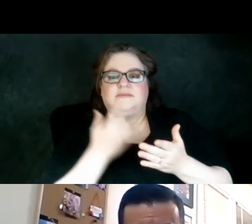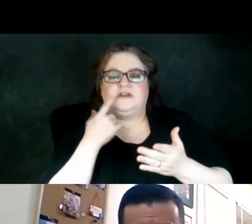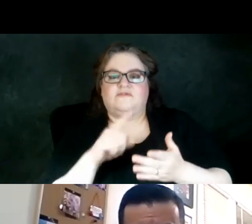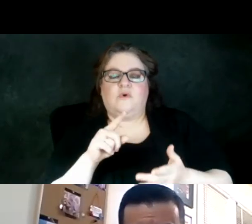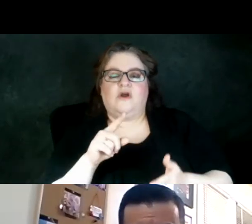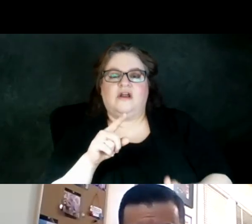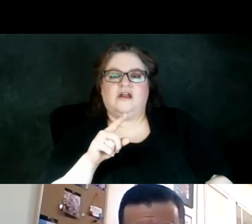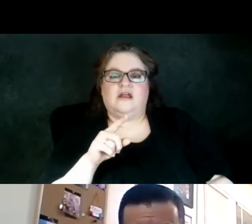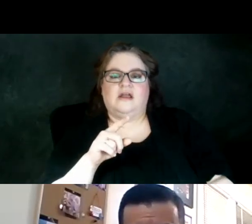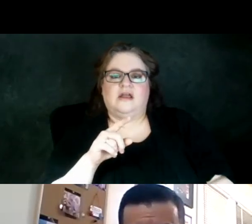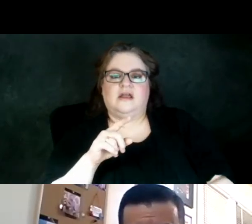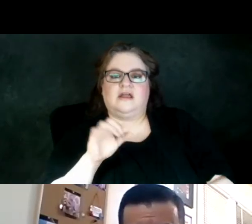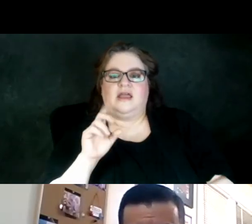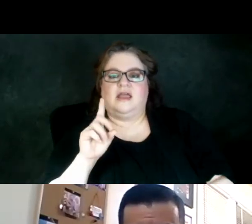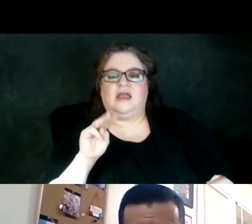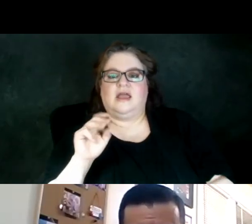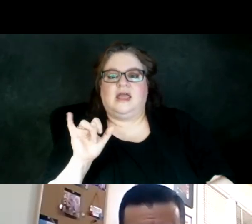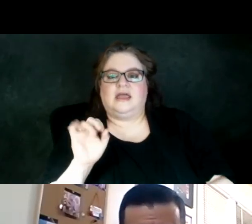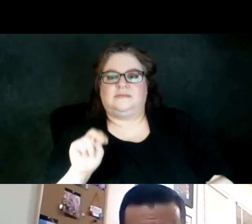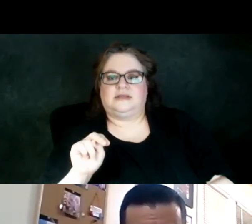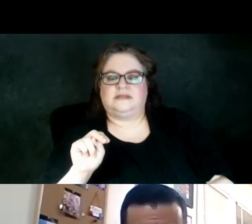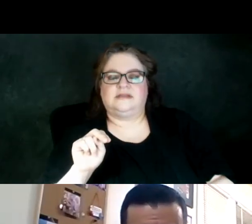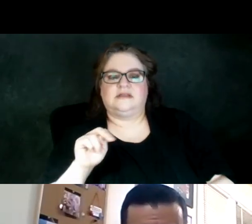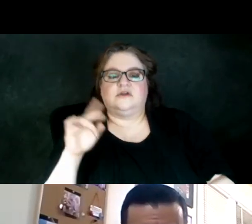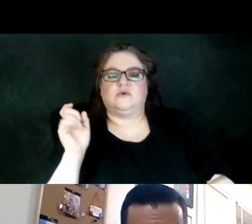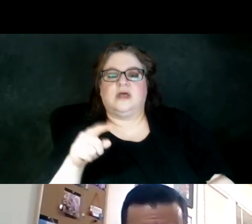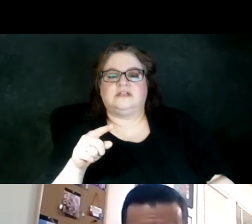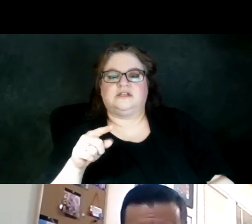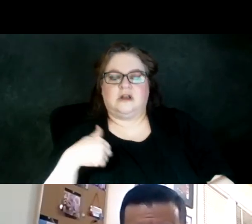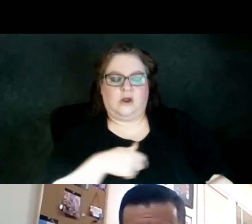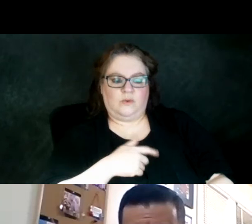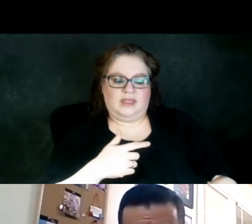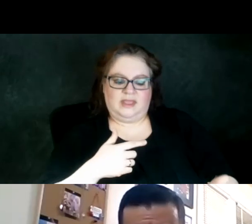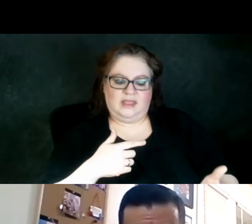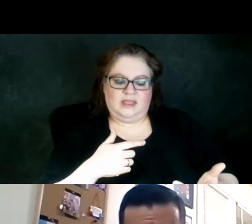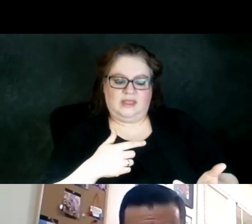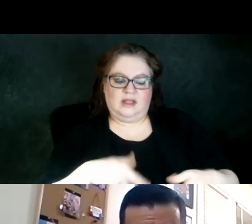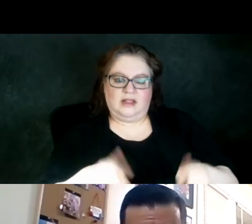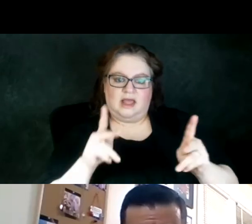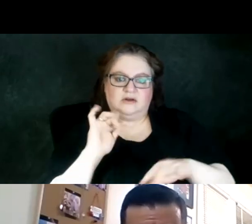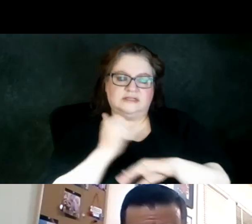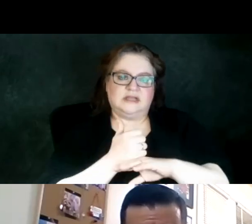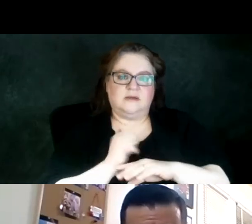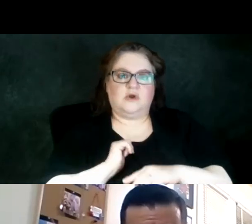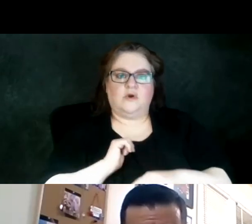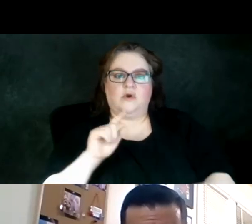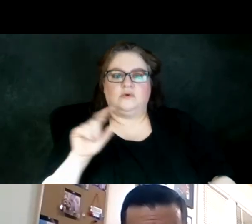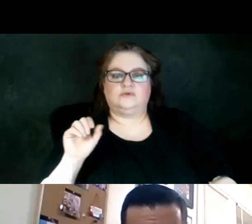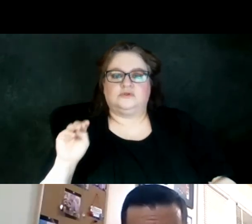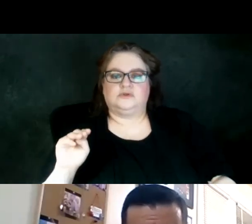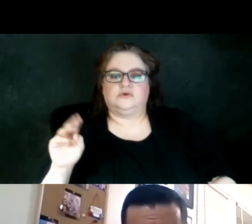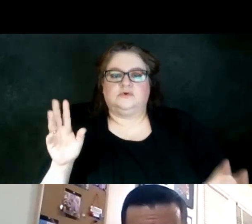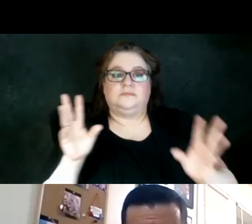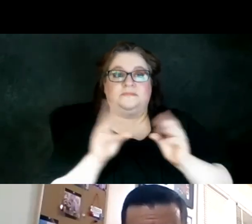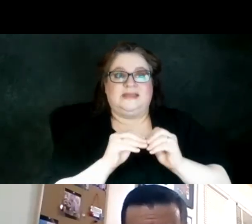for the admins. Question, are we allowed to set up our own Zoom meet and